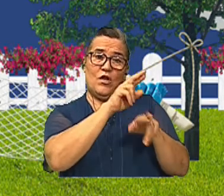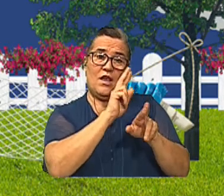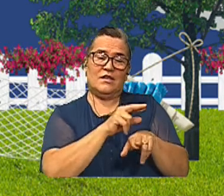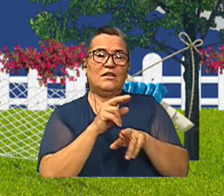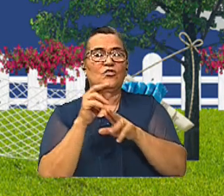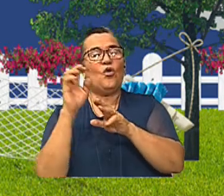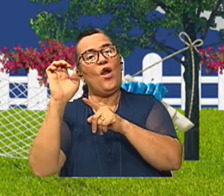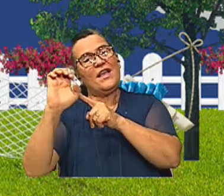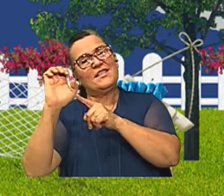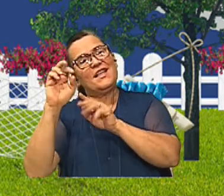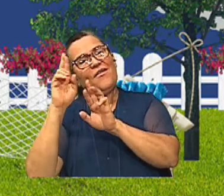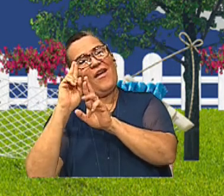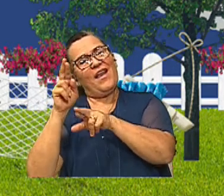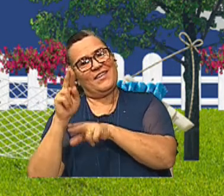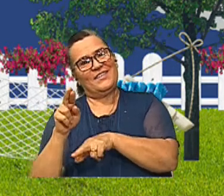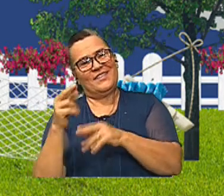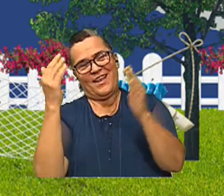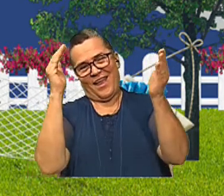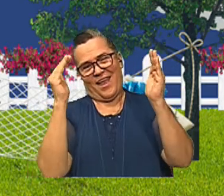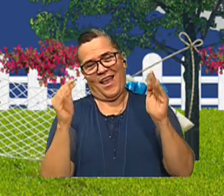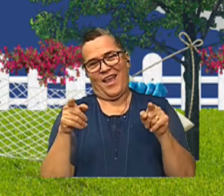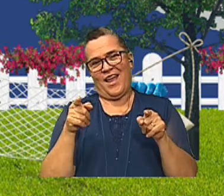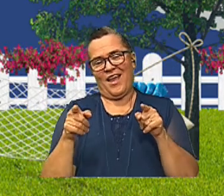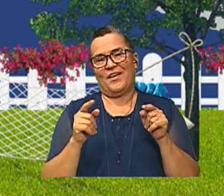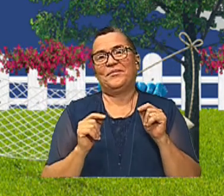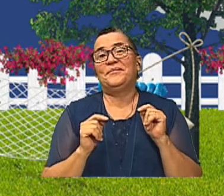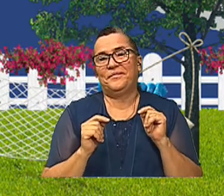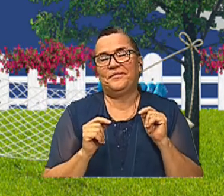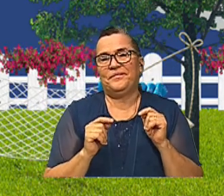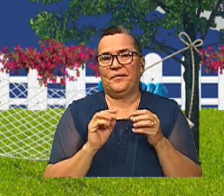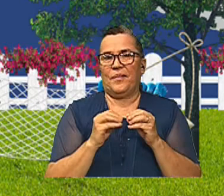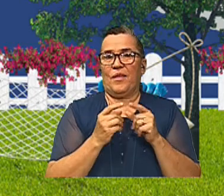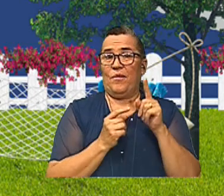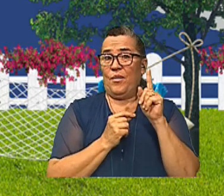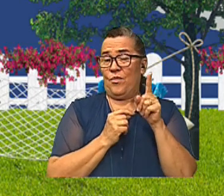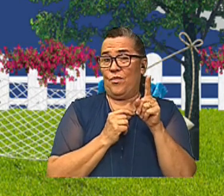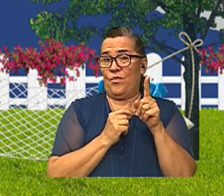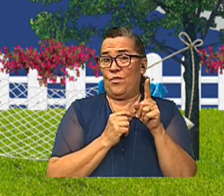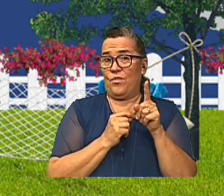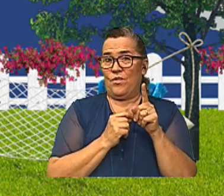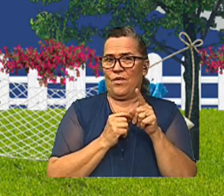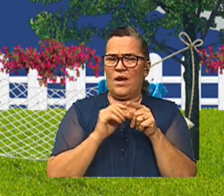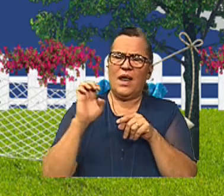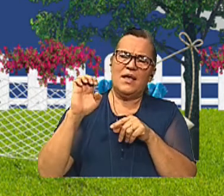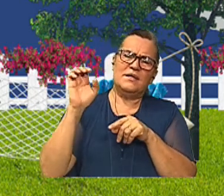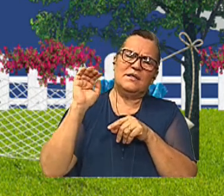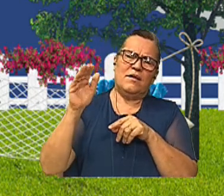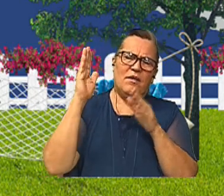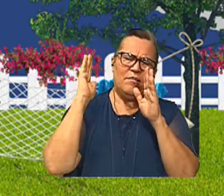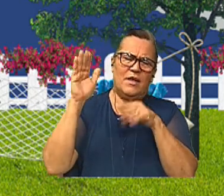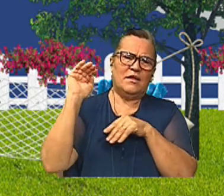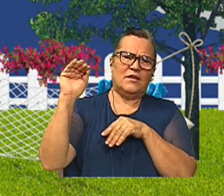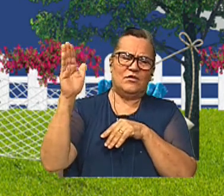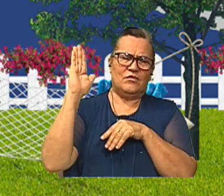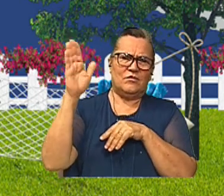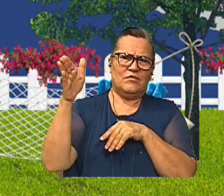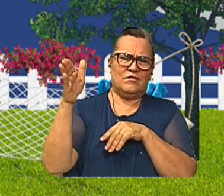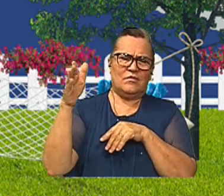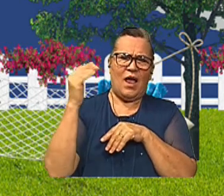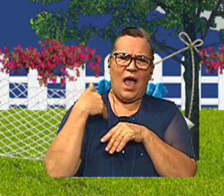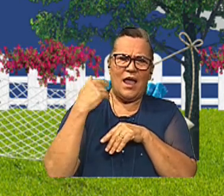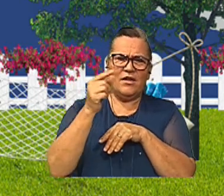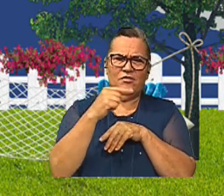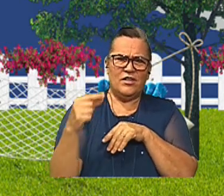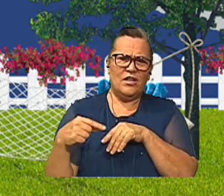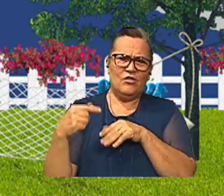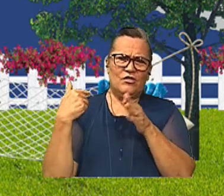Esteban, sorry. So, number 1 again, Esteban, pay attention, Esteban. Are there